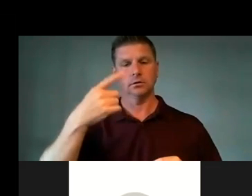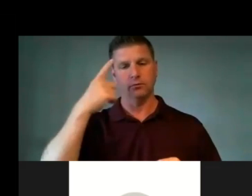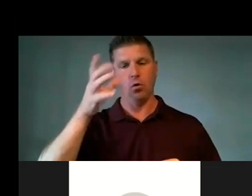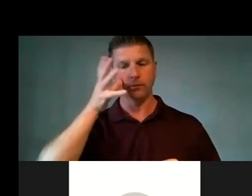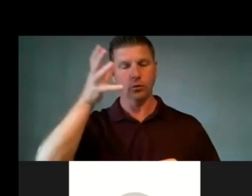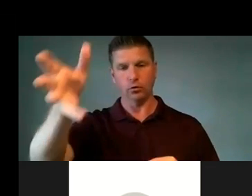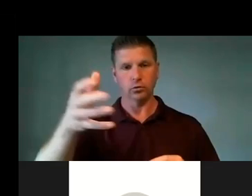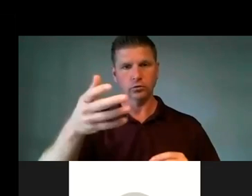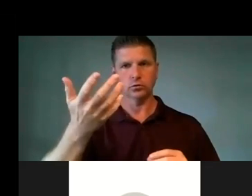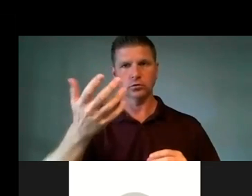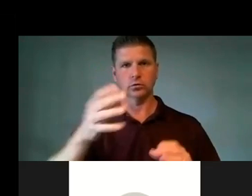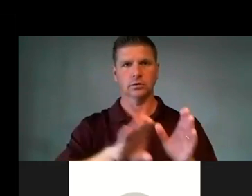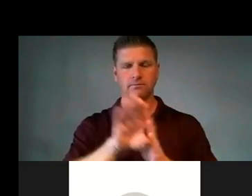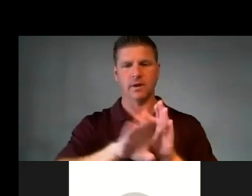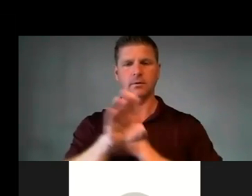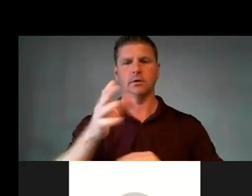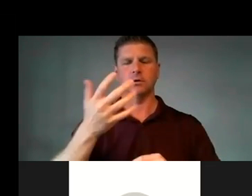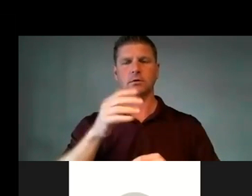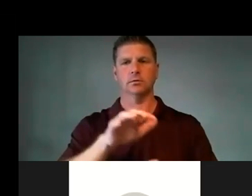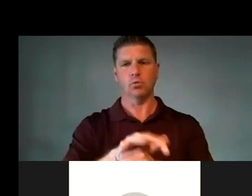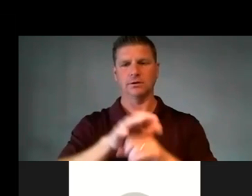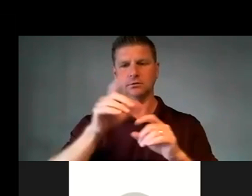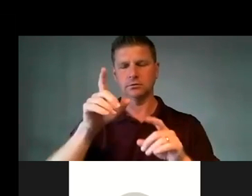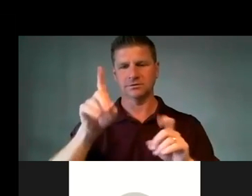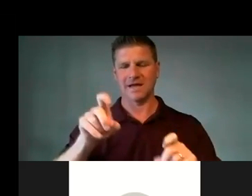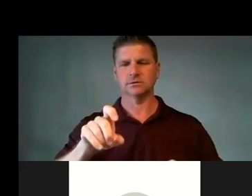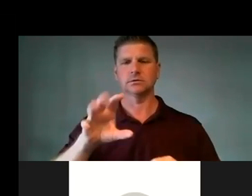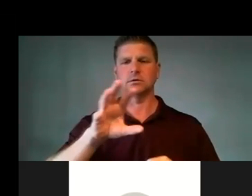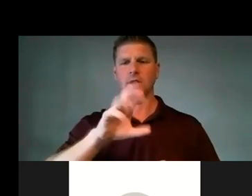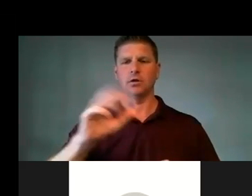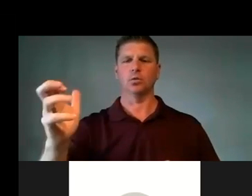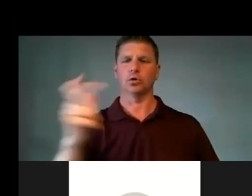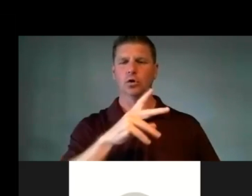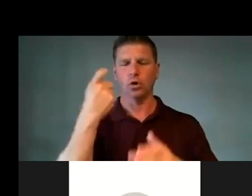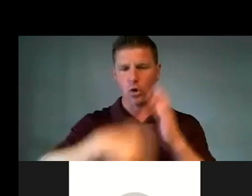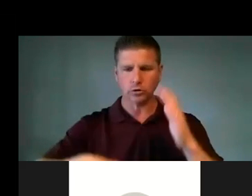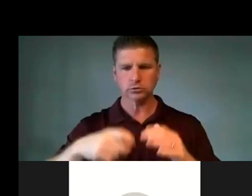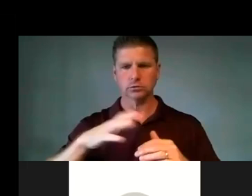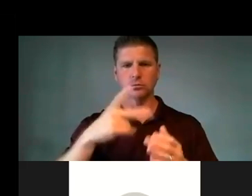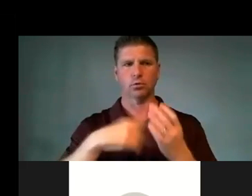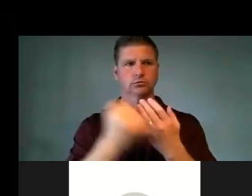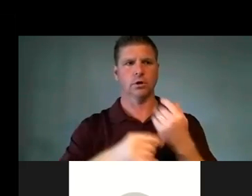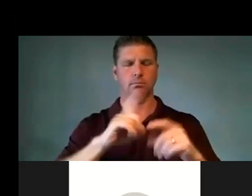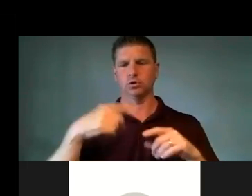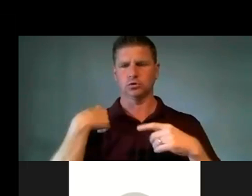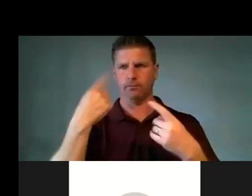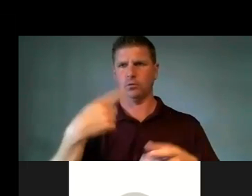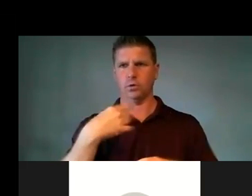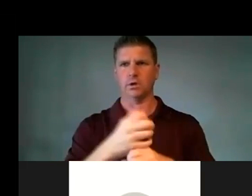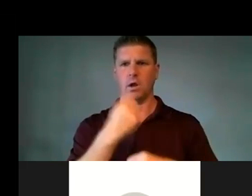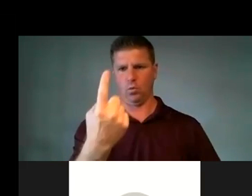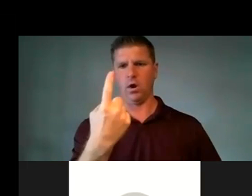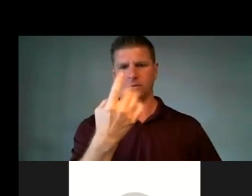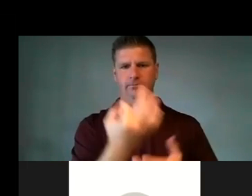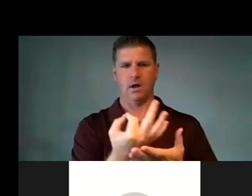development and pressure testing the returns and the costs on the project. But so far, we've got one fund that's